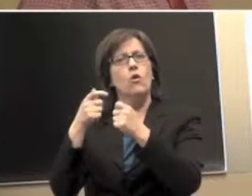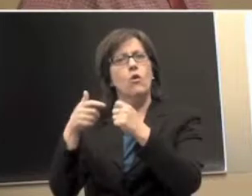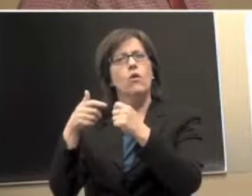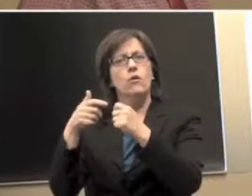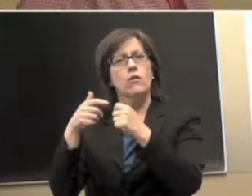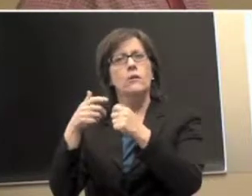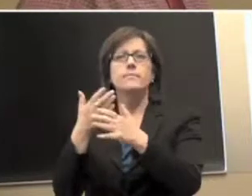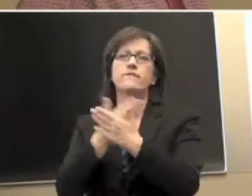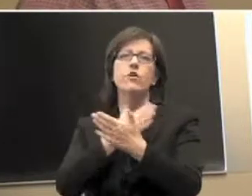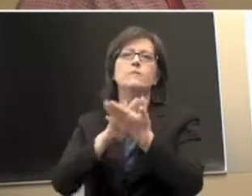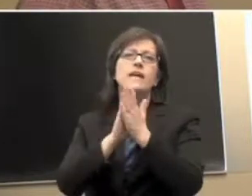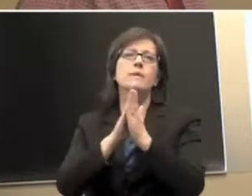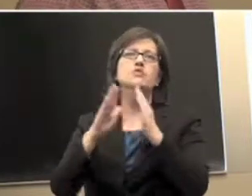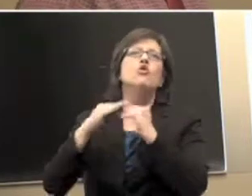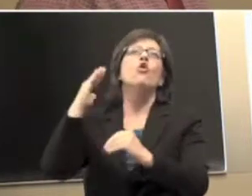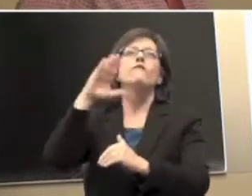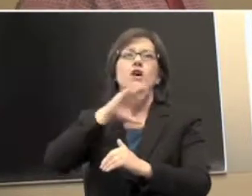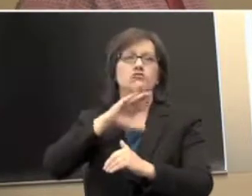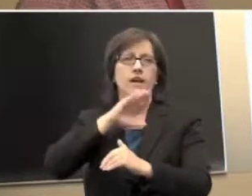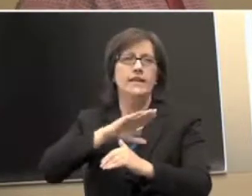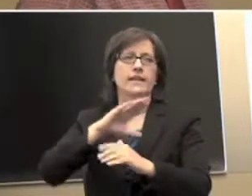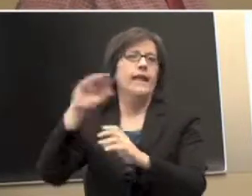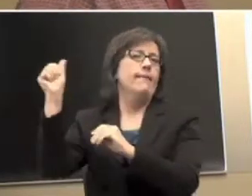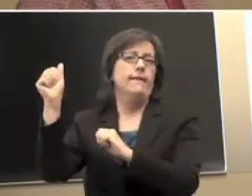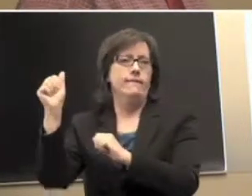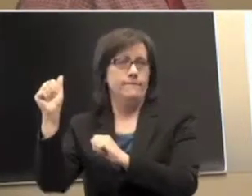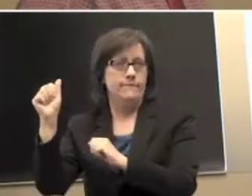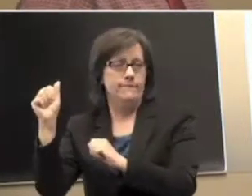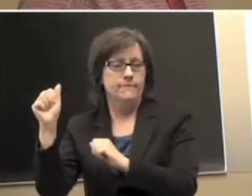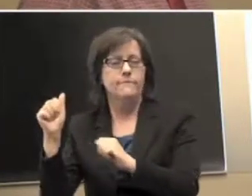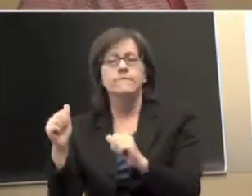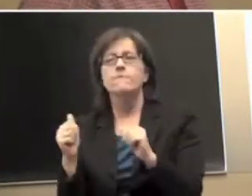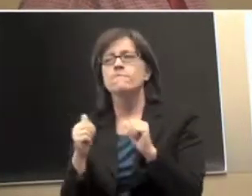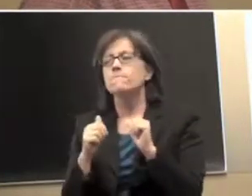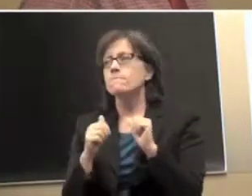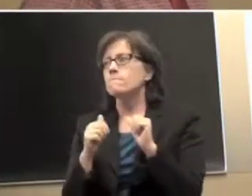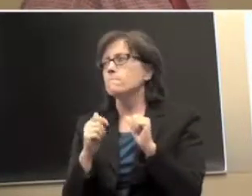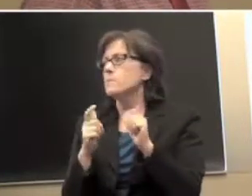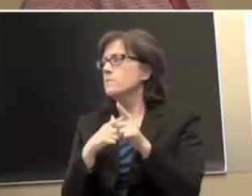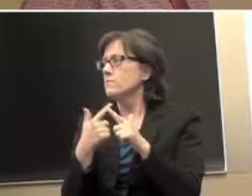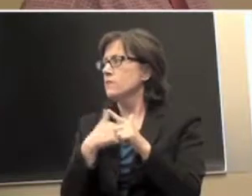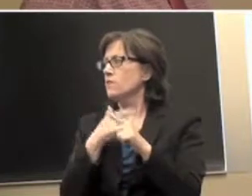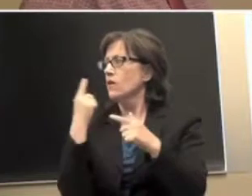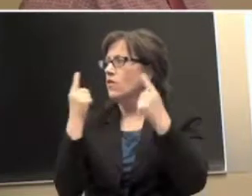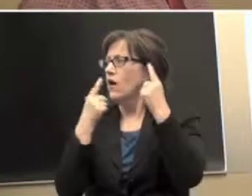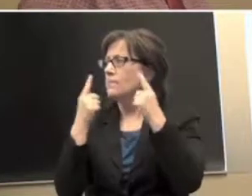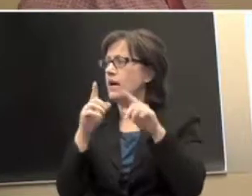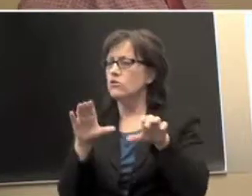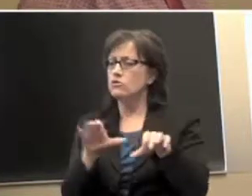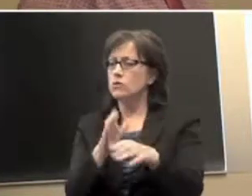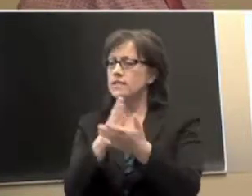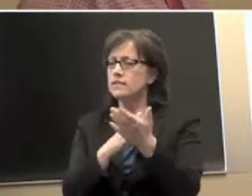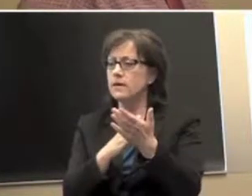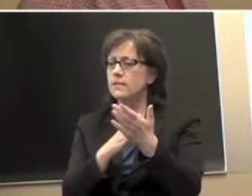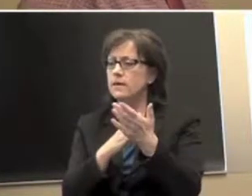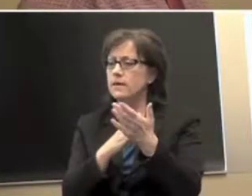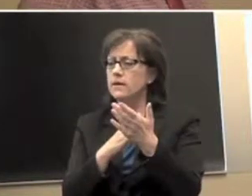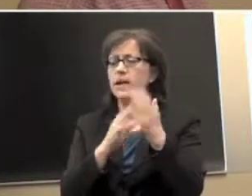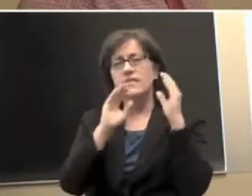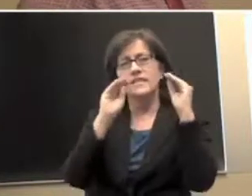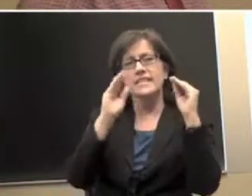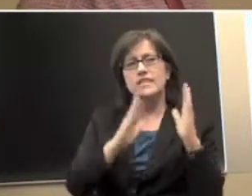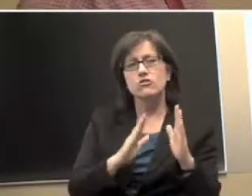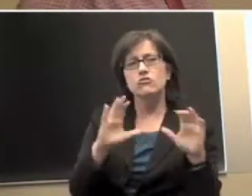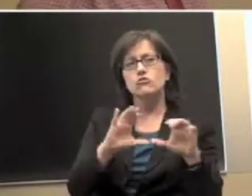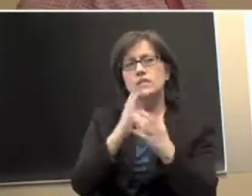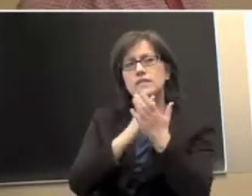too frustrated and leaves. And then we thought about doing the teacher doing